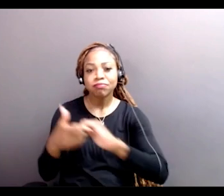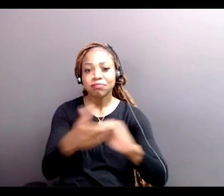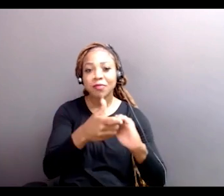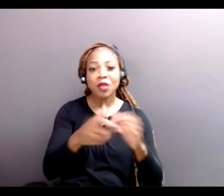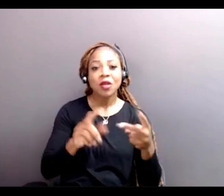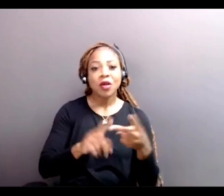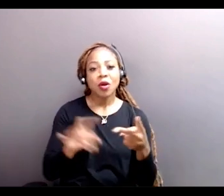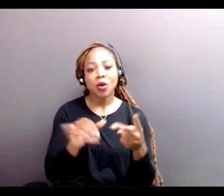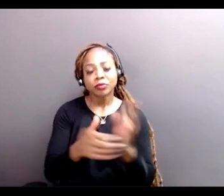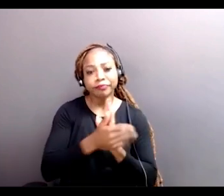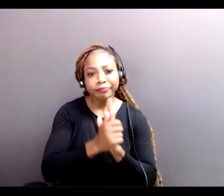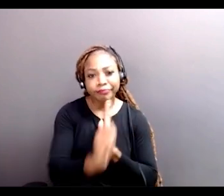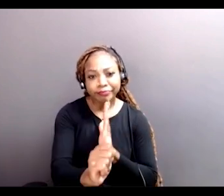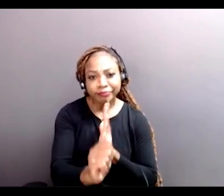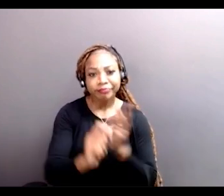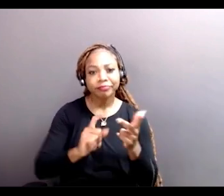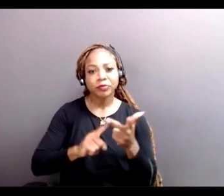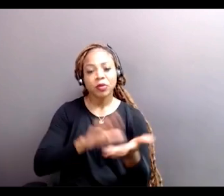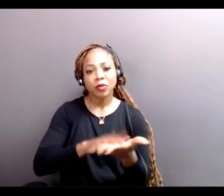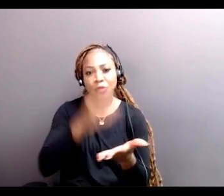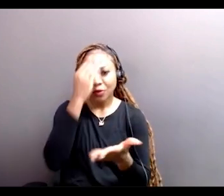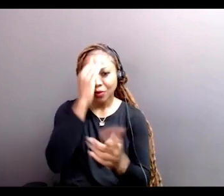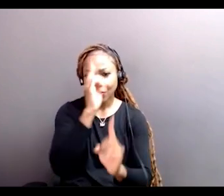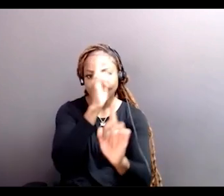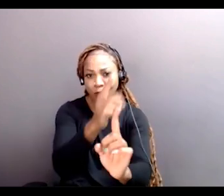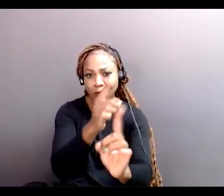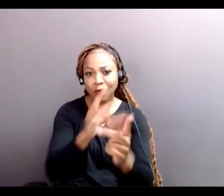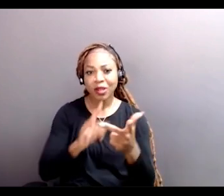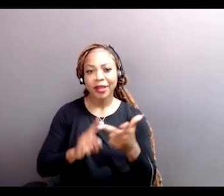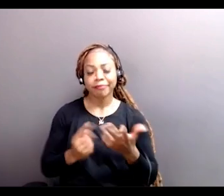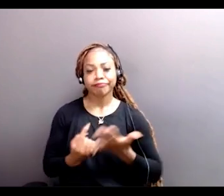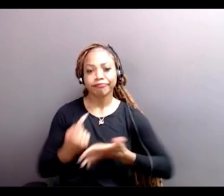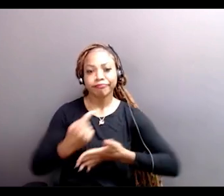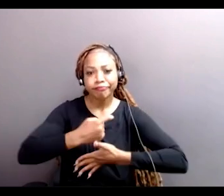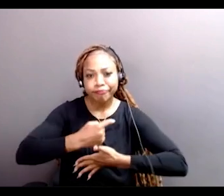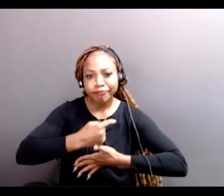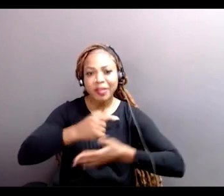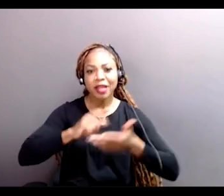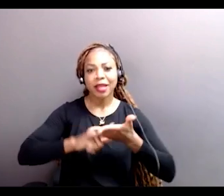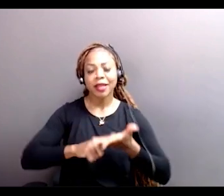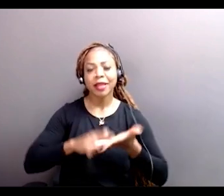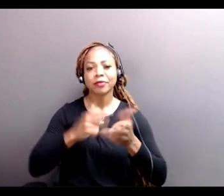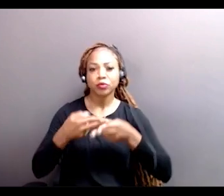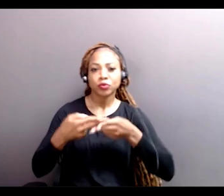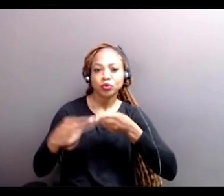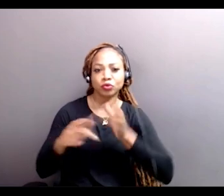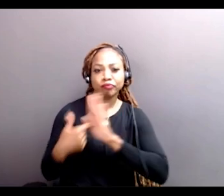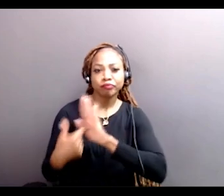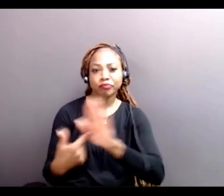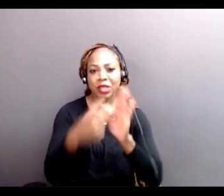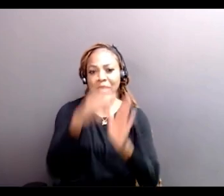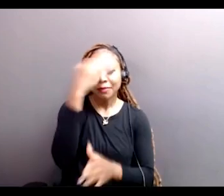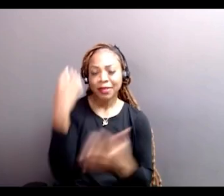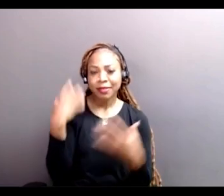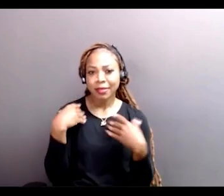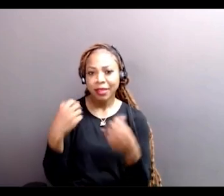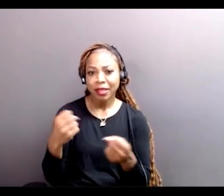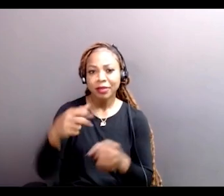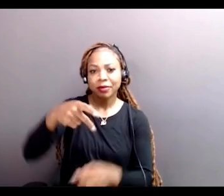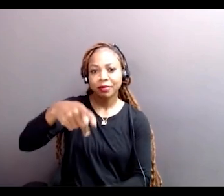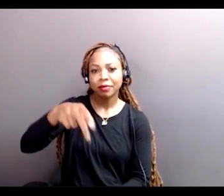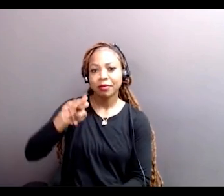the competencies, our learning objectives, and then reviewing, giving you a sneak peek of the Black Health Primer. Next slide, please.